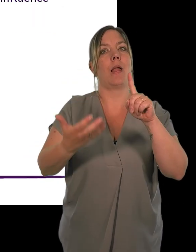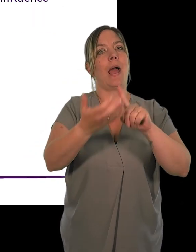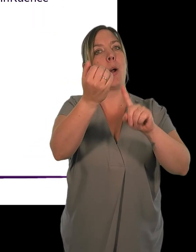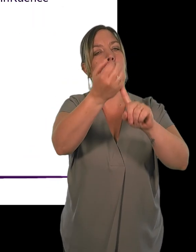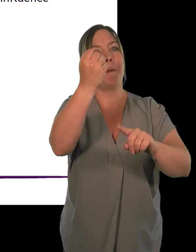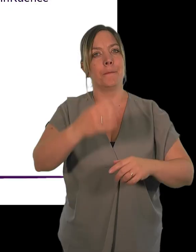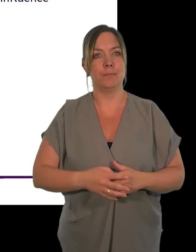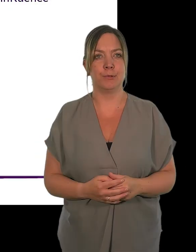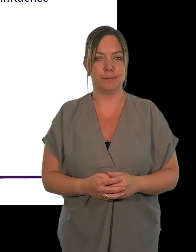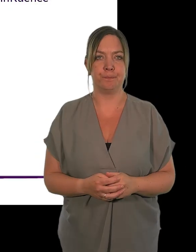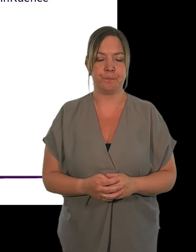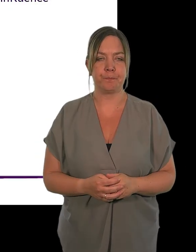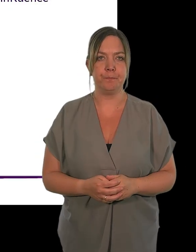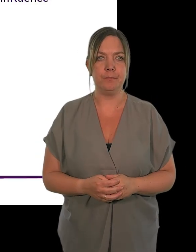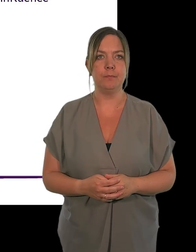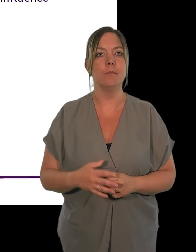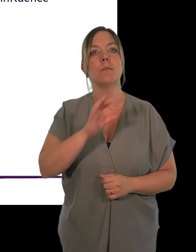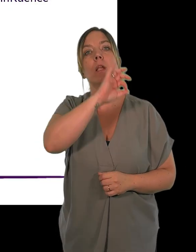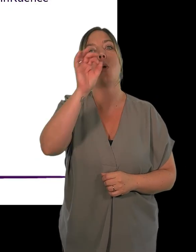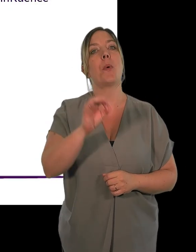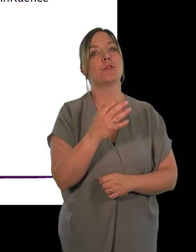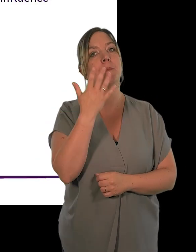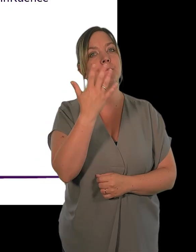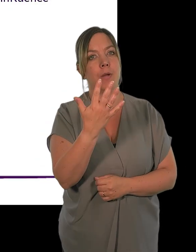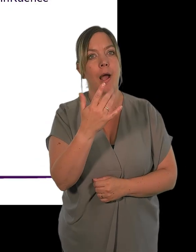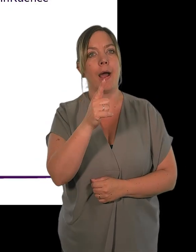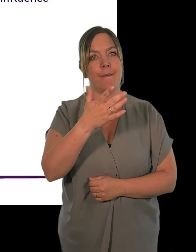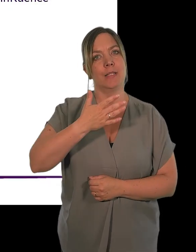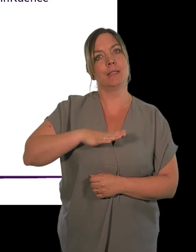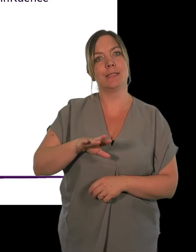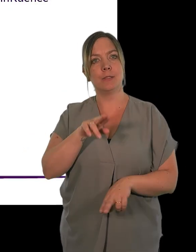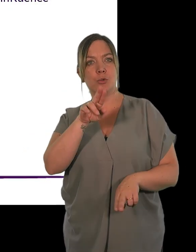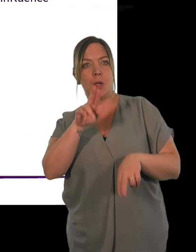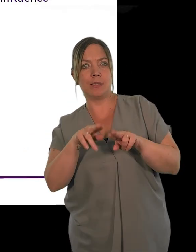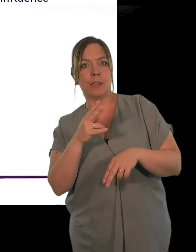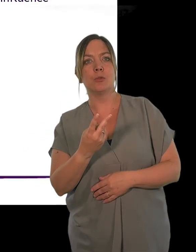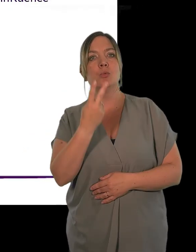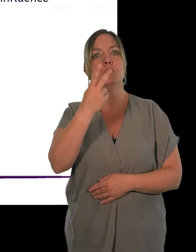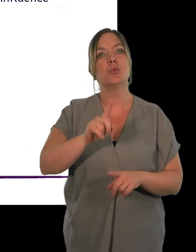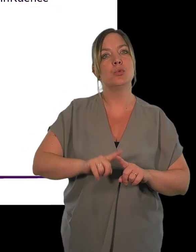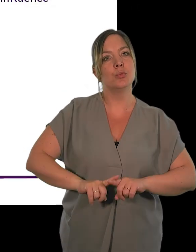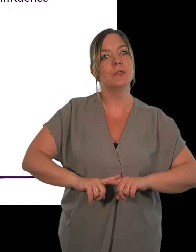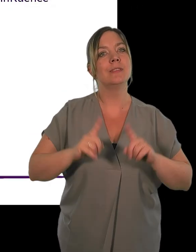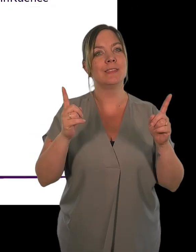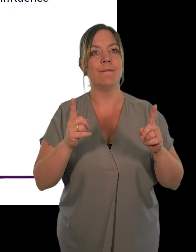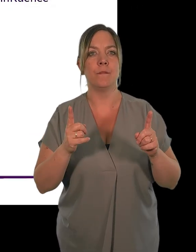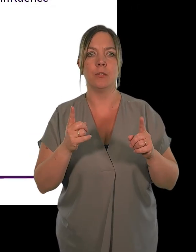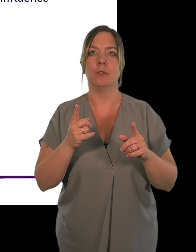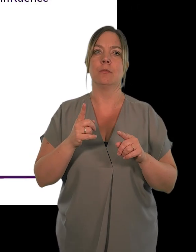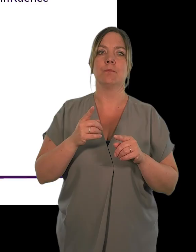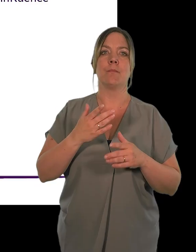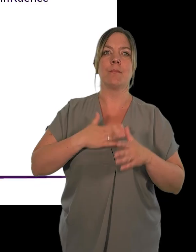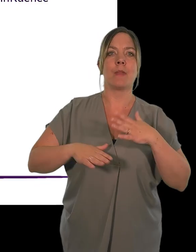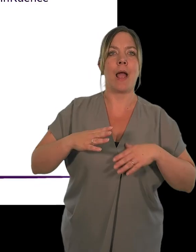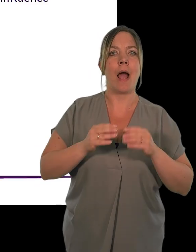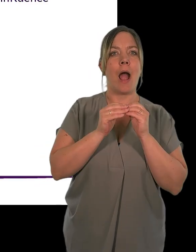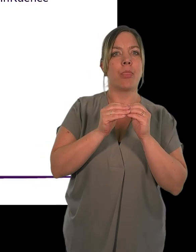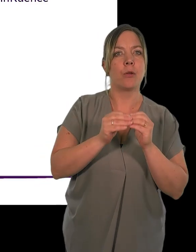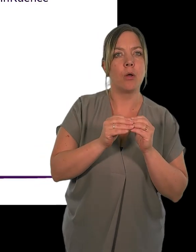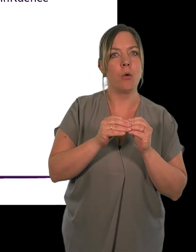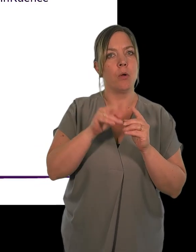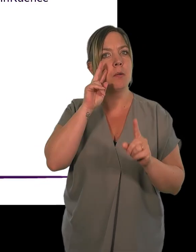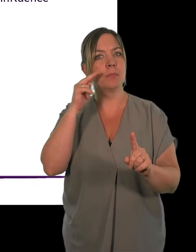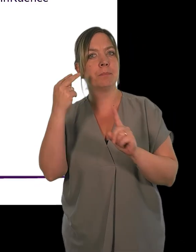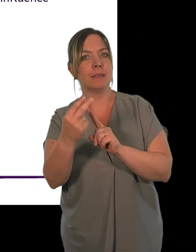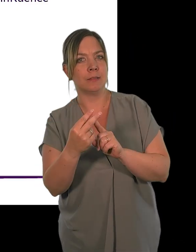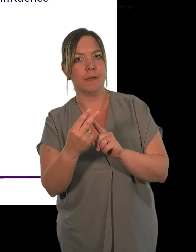Question 5. Here you're required to assess 2 different ethical perspectives, including how these